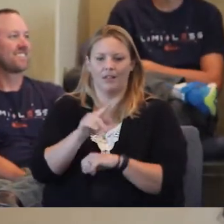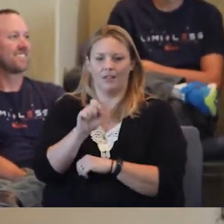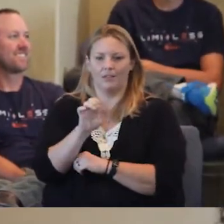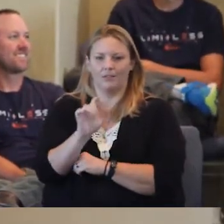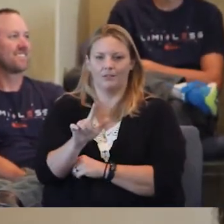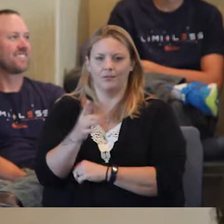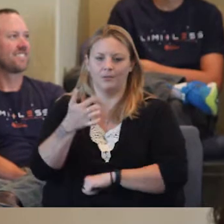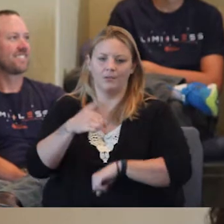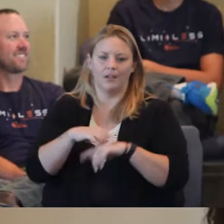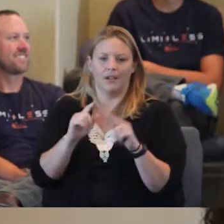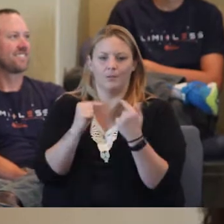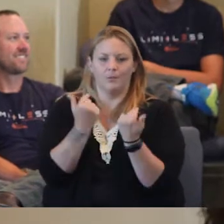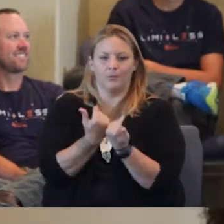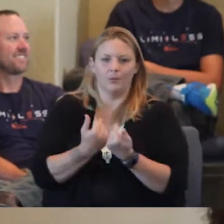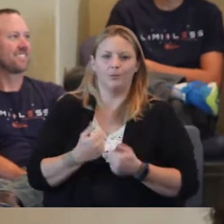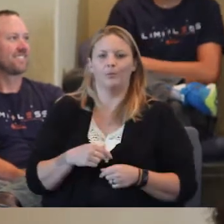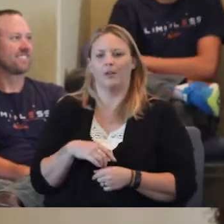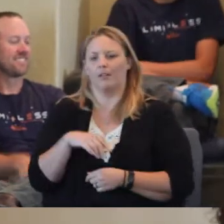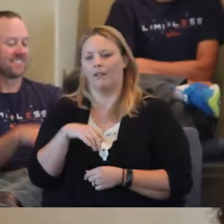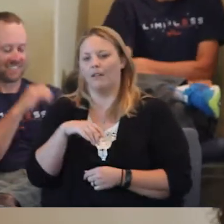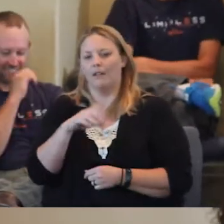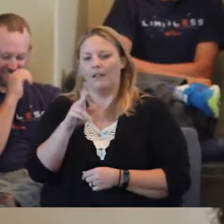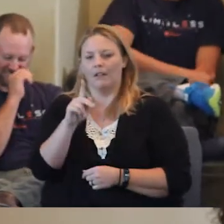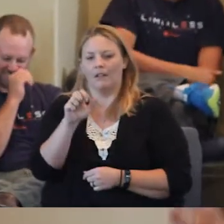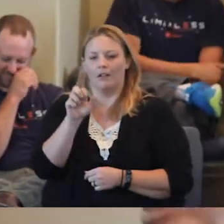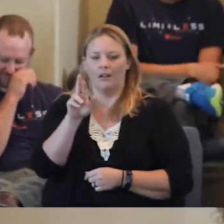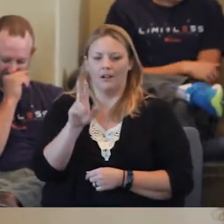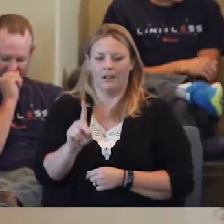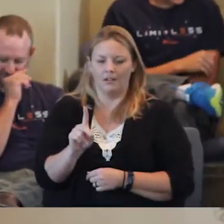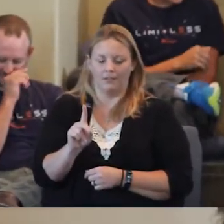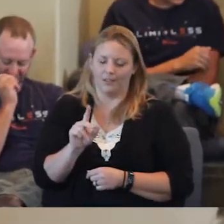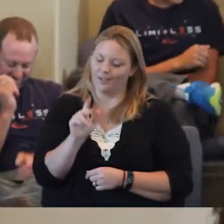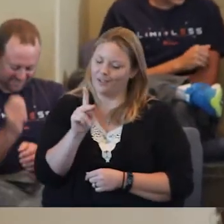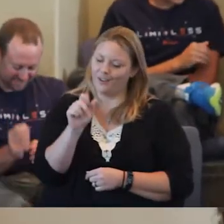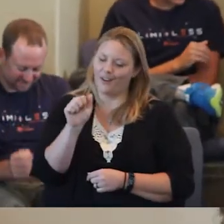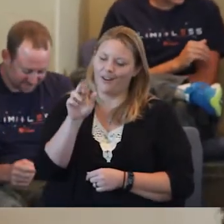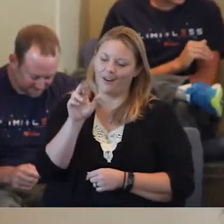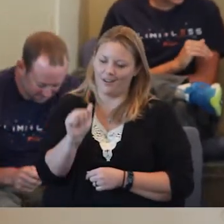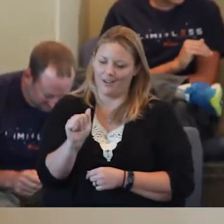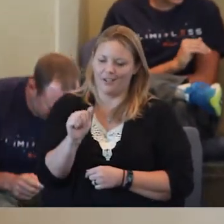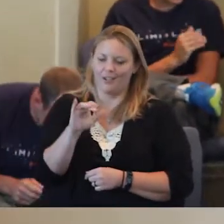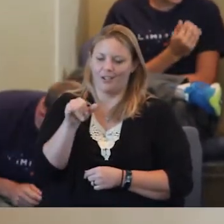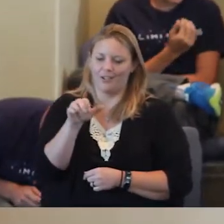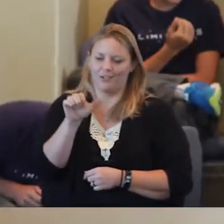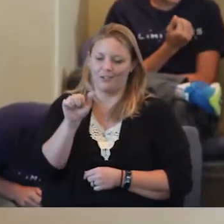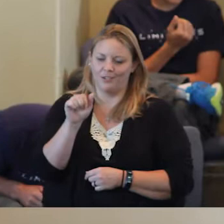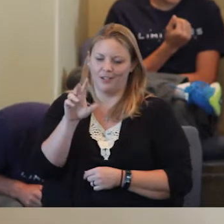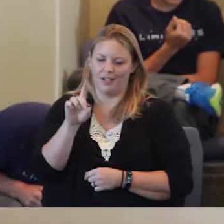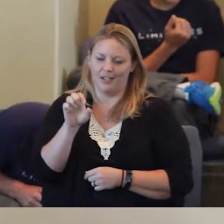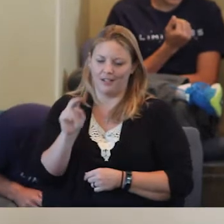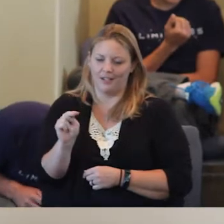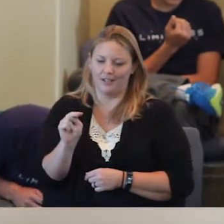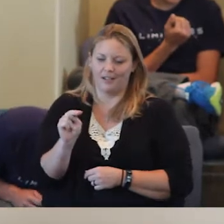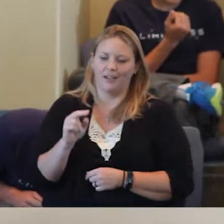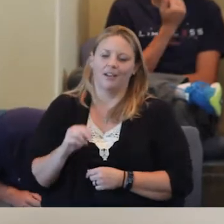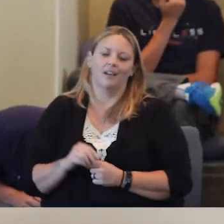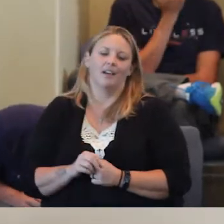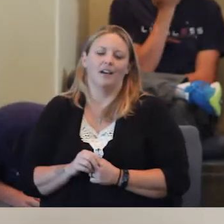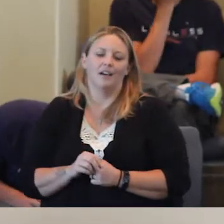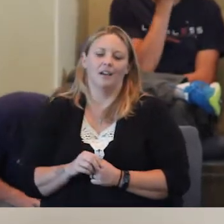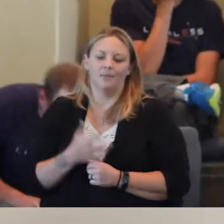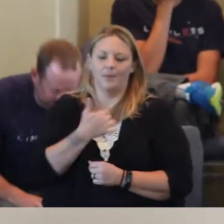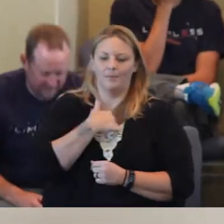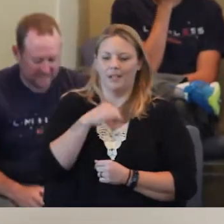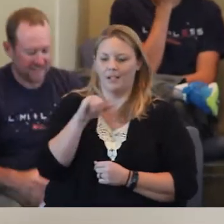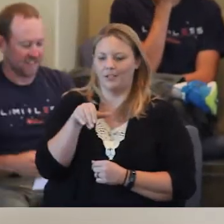I was on the Tool Timers with Cara, Jaden, Mariah, and Robin. And one thing I want to point out is me